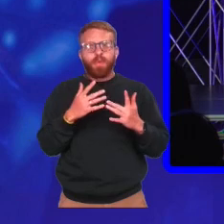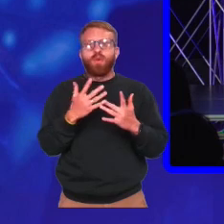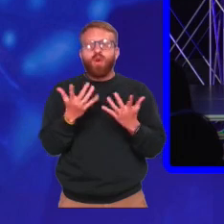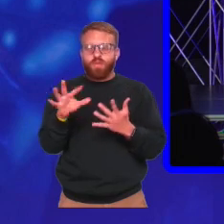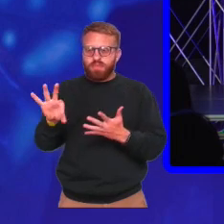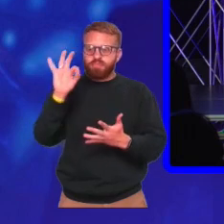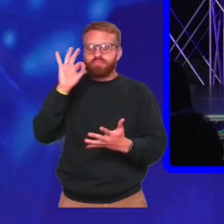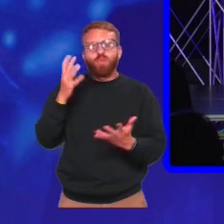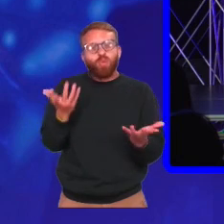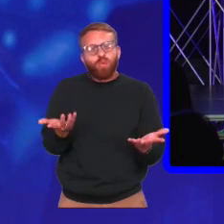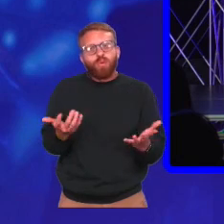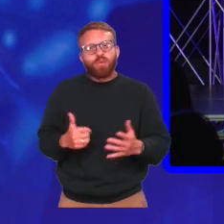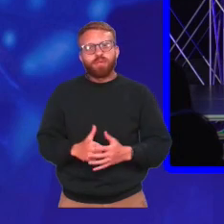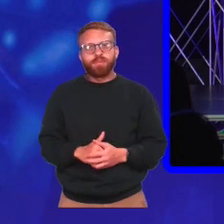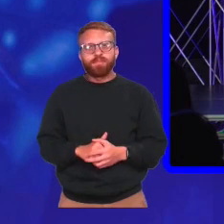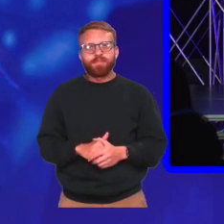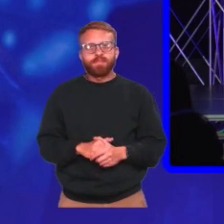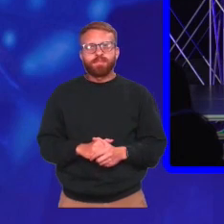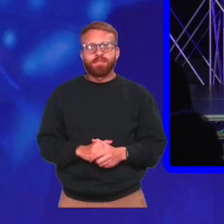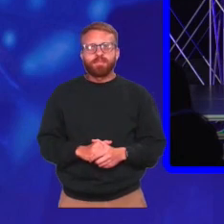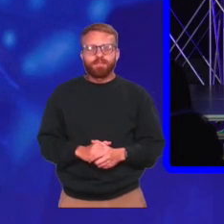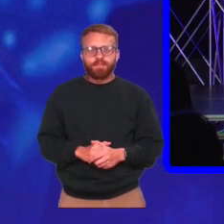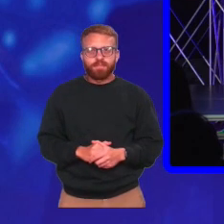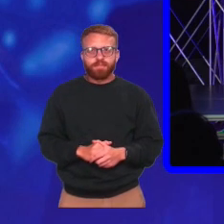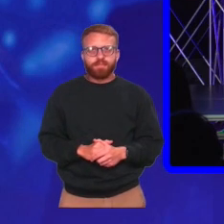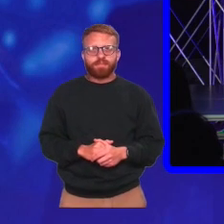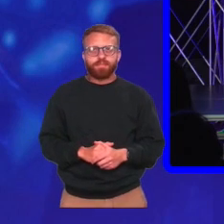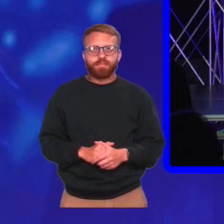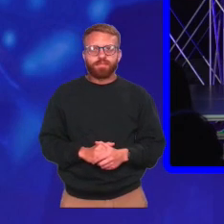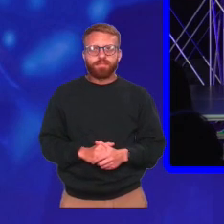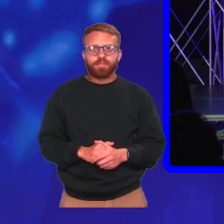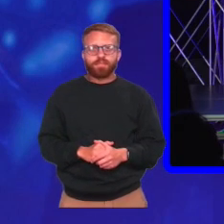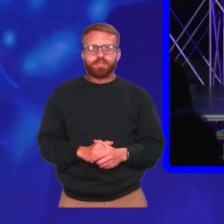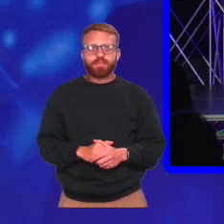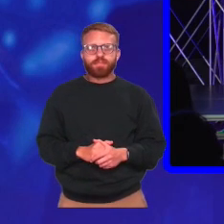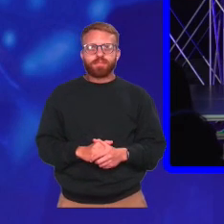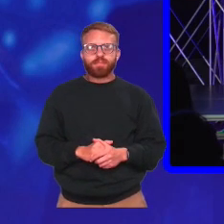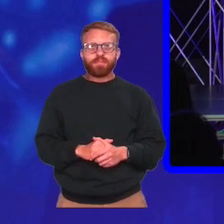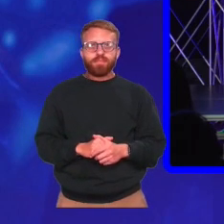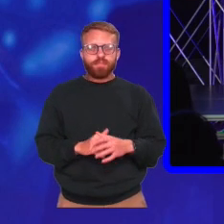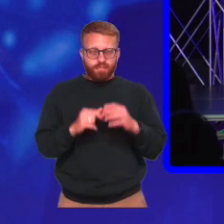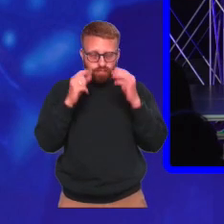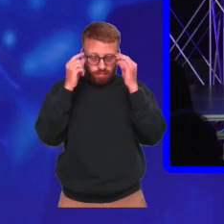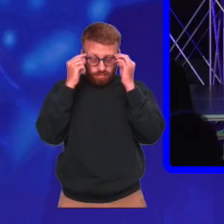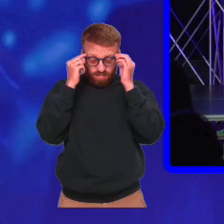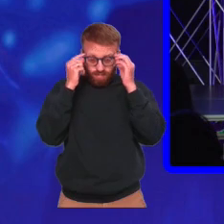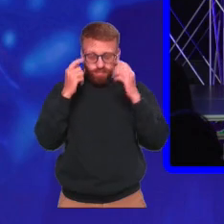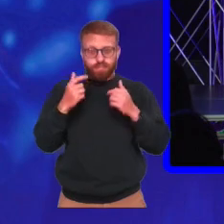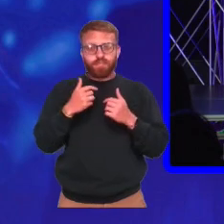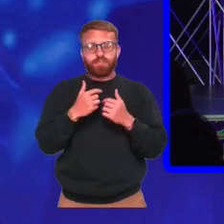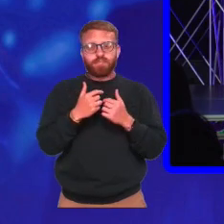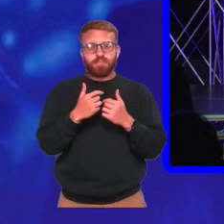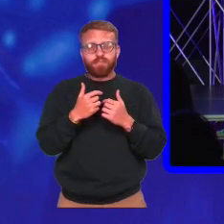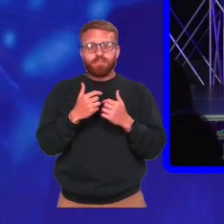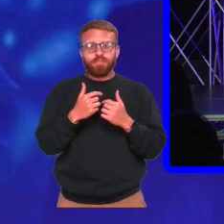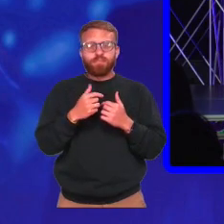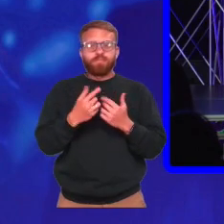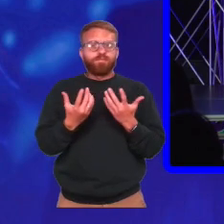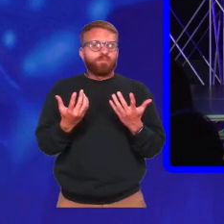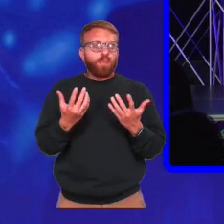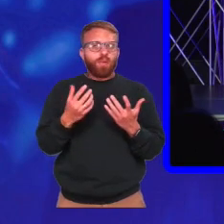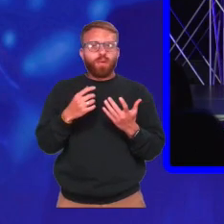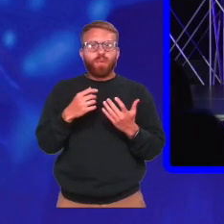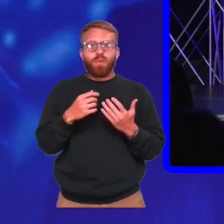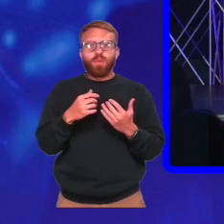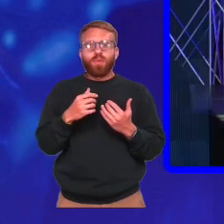What makes it exclusive? What do you mean? Why do we make games exclusive? Yeah. Because of the business model. Like,